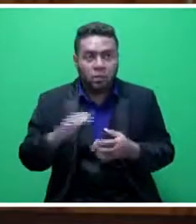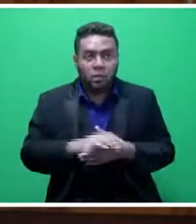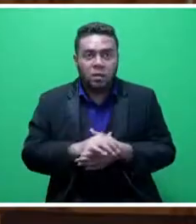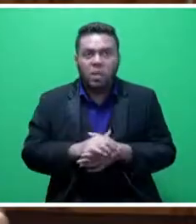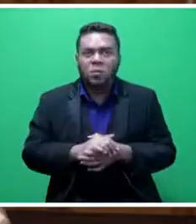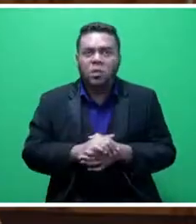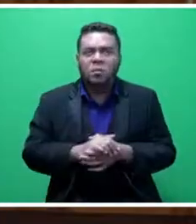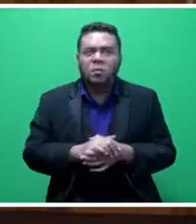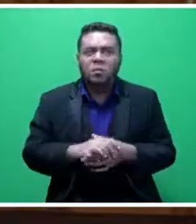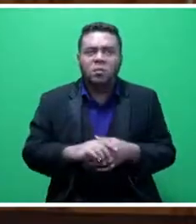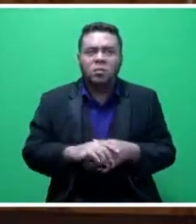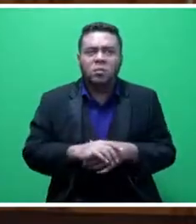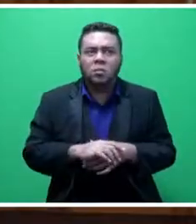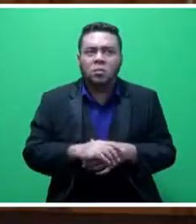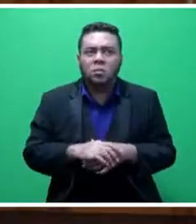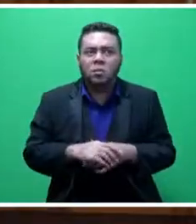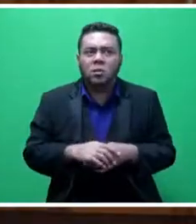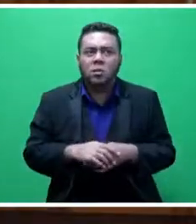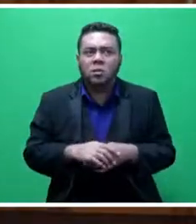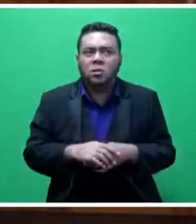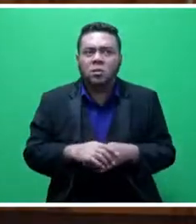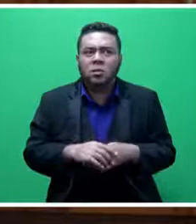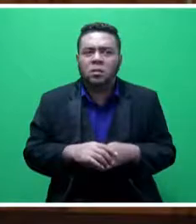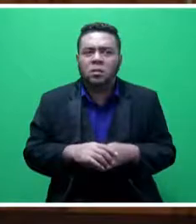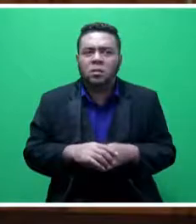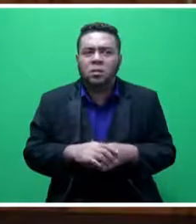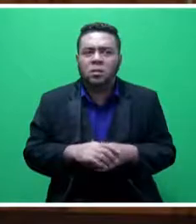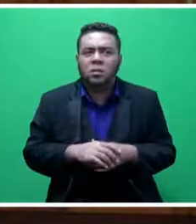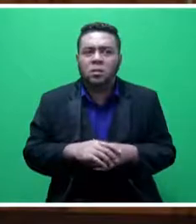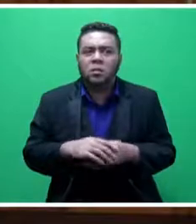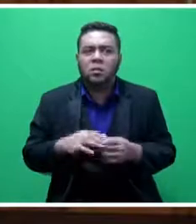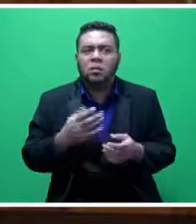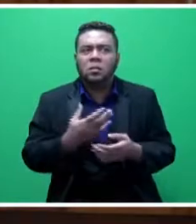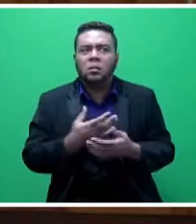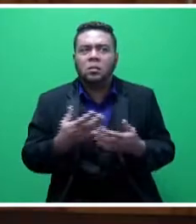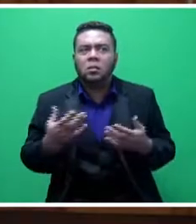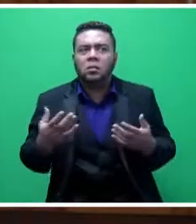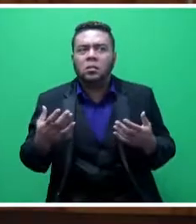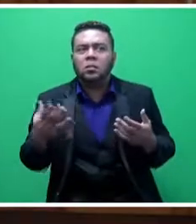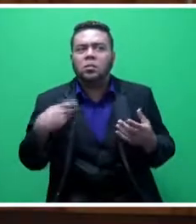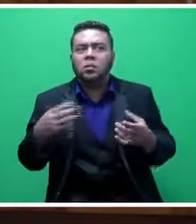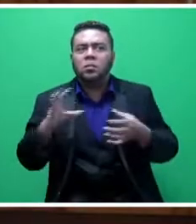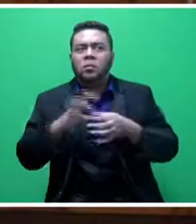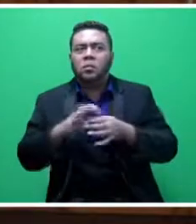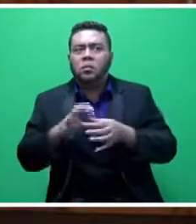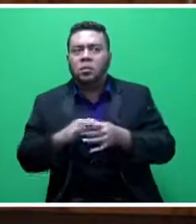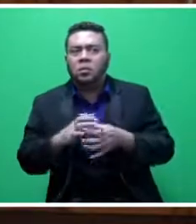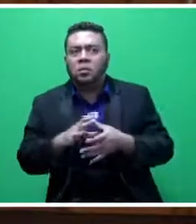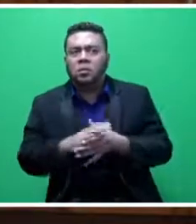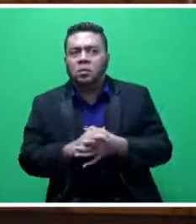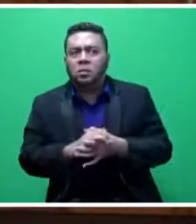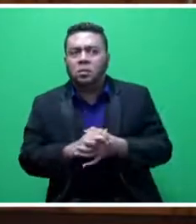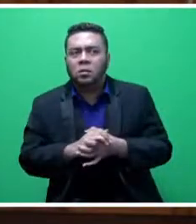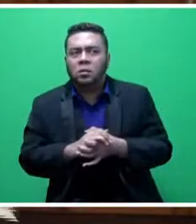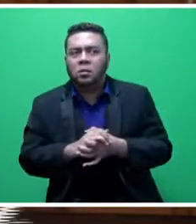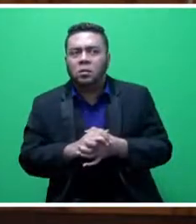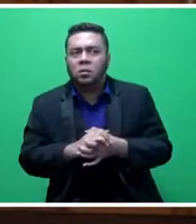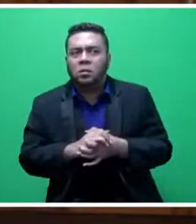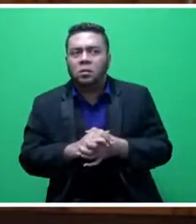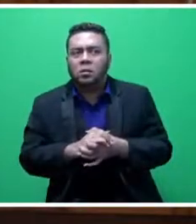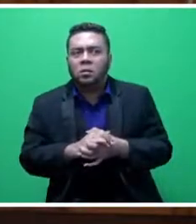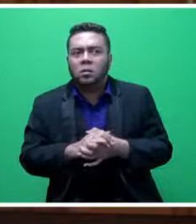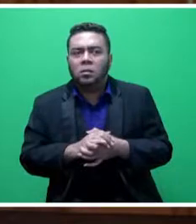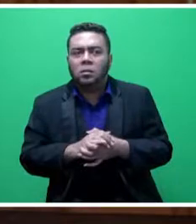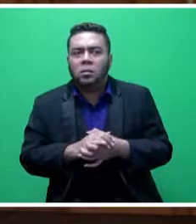data, to the trust fund in respect of developing connectivity for example, telecenters, etc., that we've